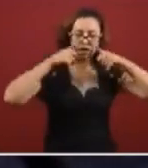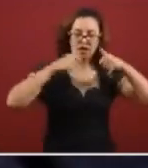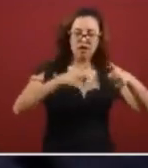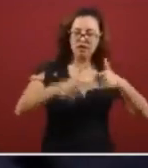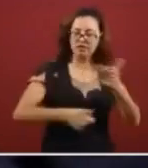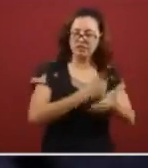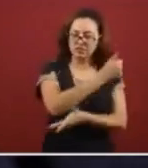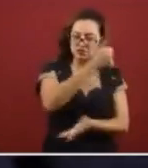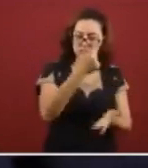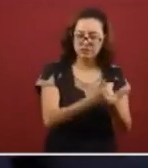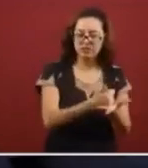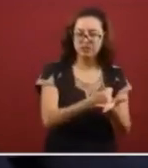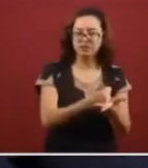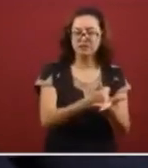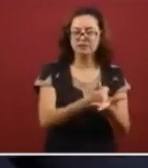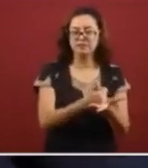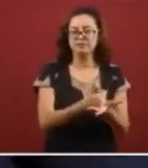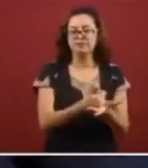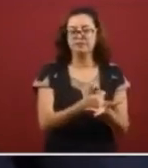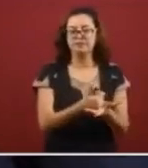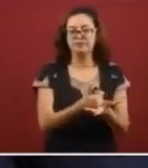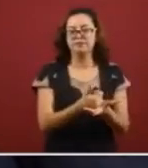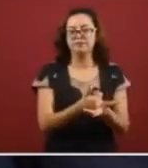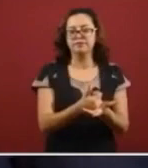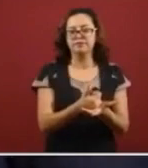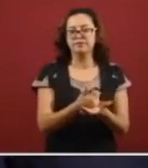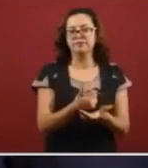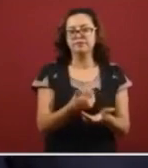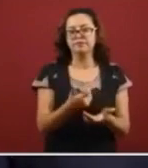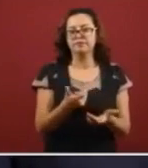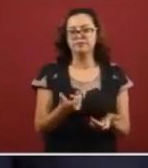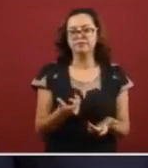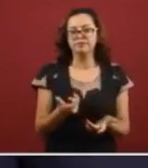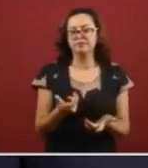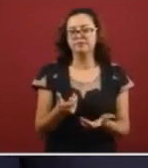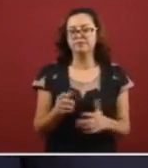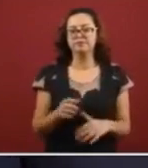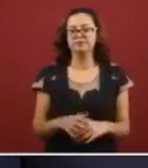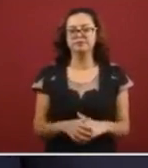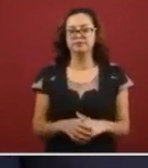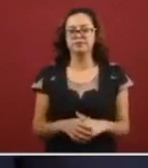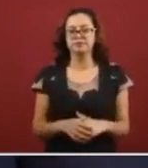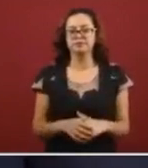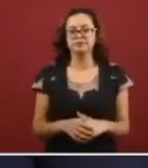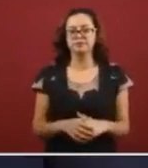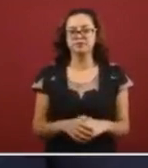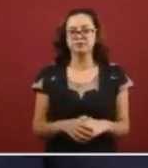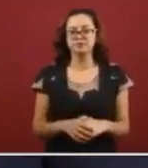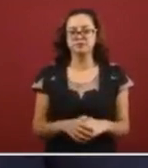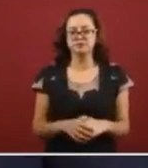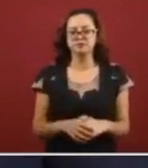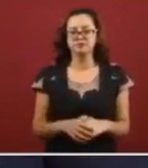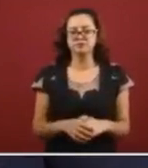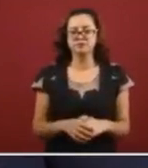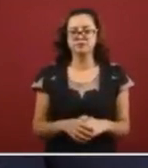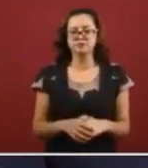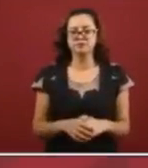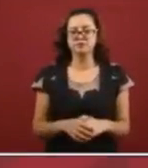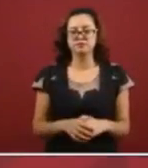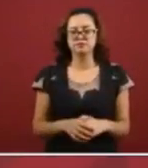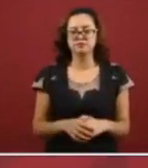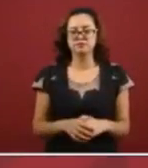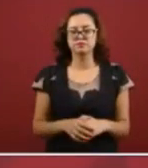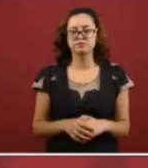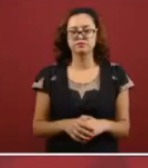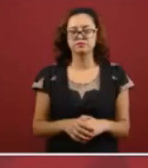cities en donde where there is hay más,